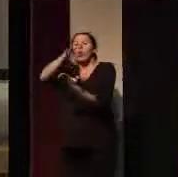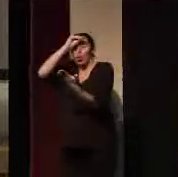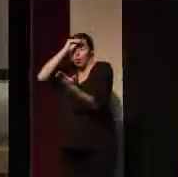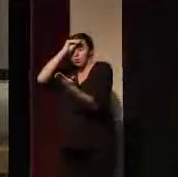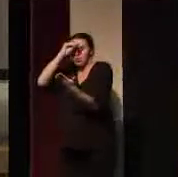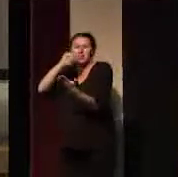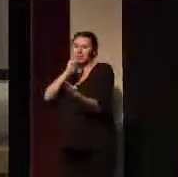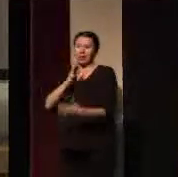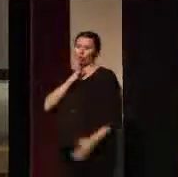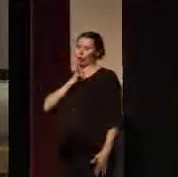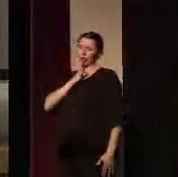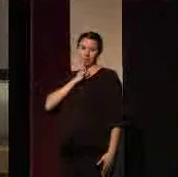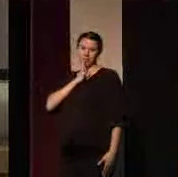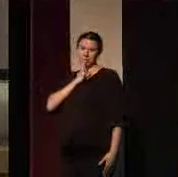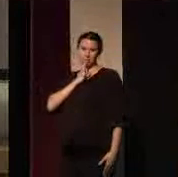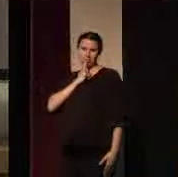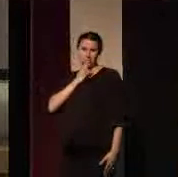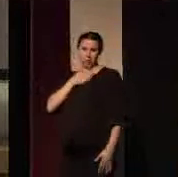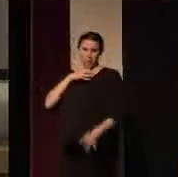Steve.